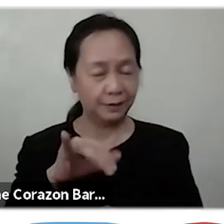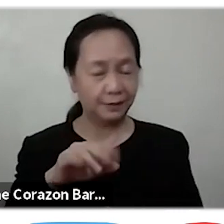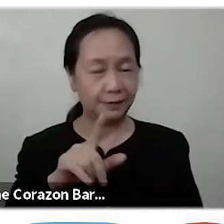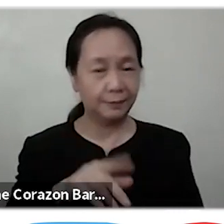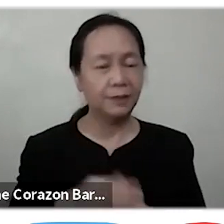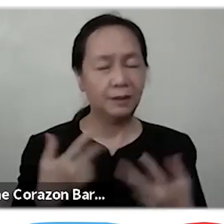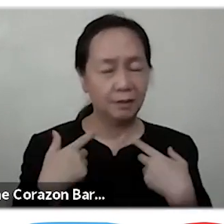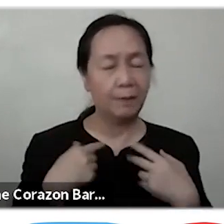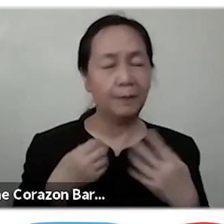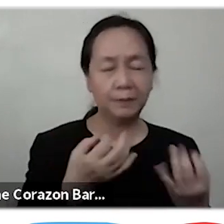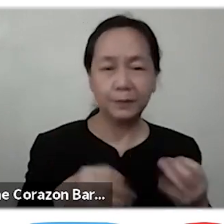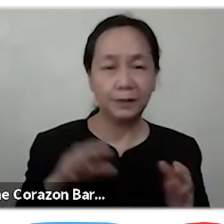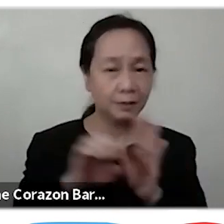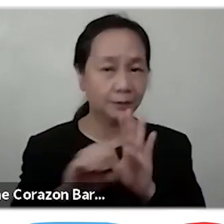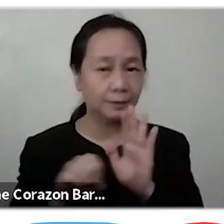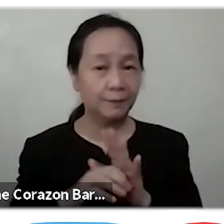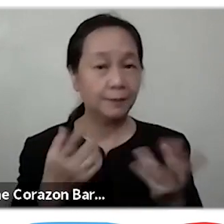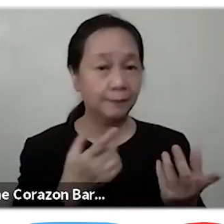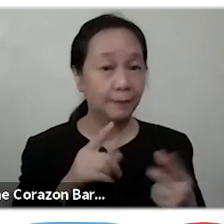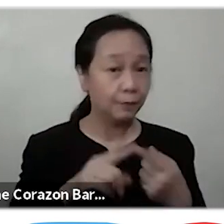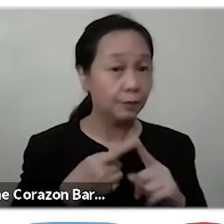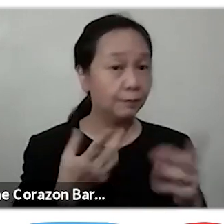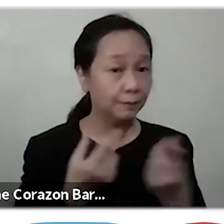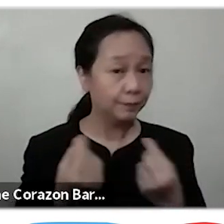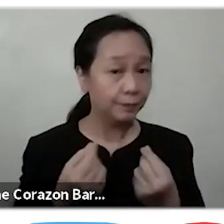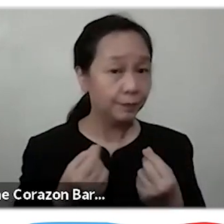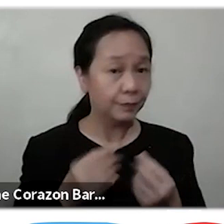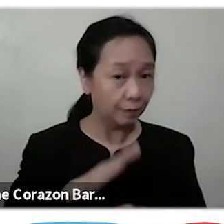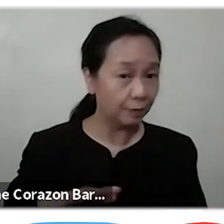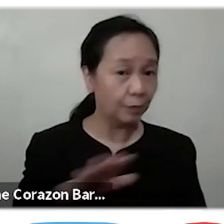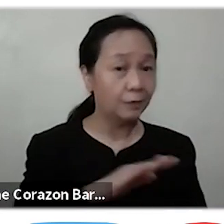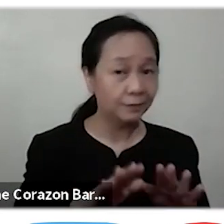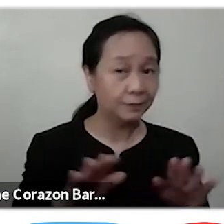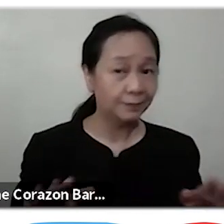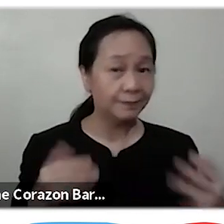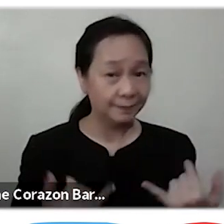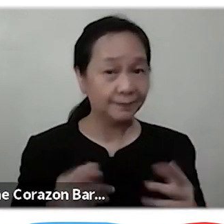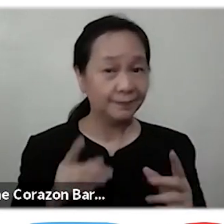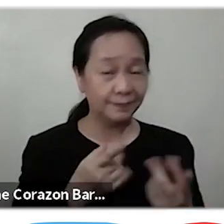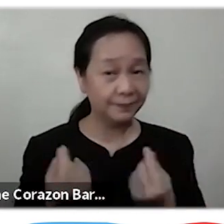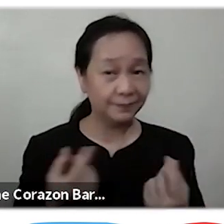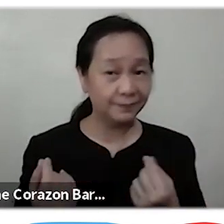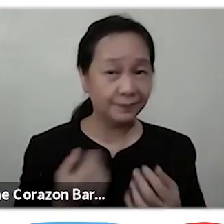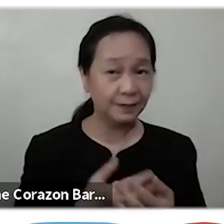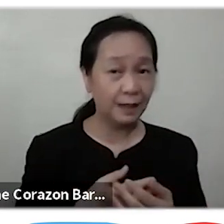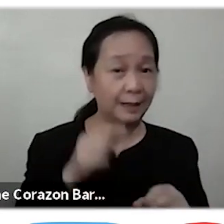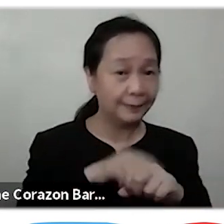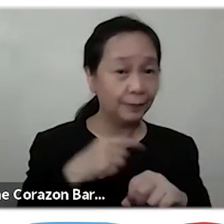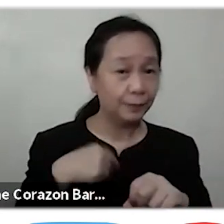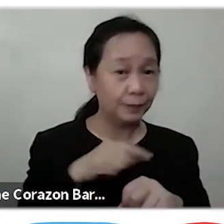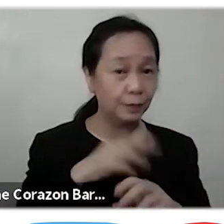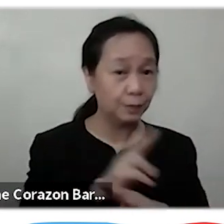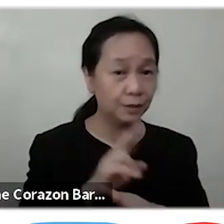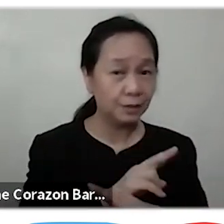I read, that my friends did, and that all the children needs to do during the time when we are using